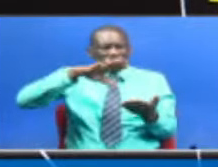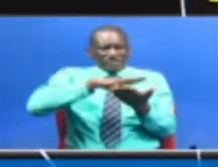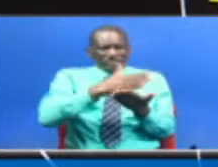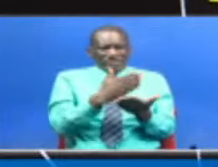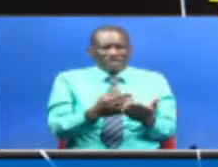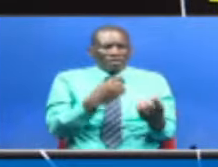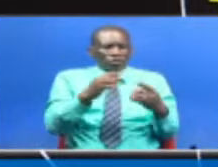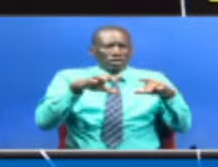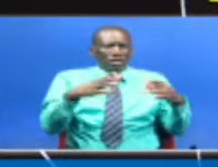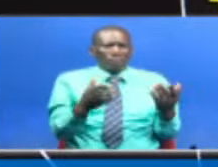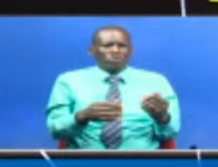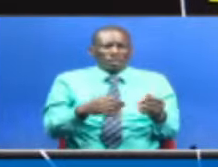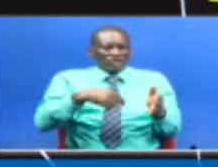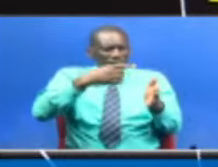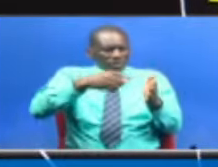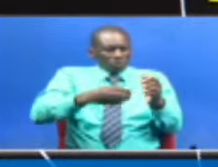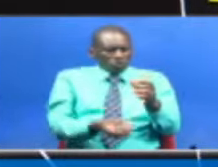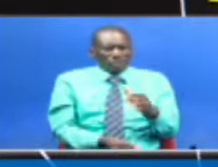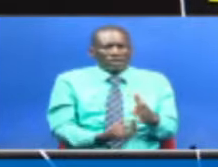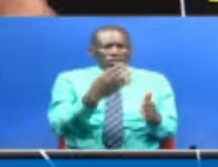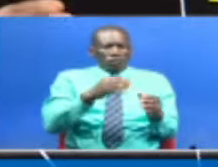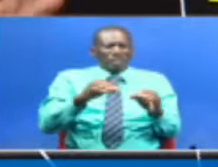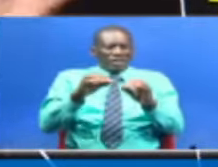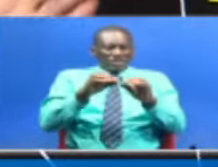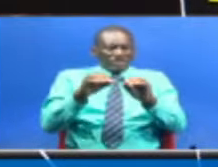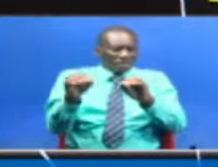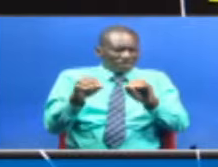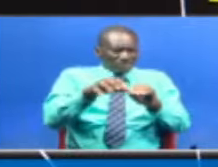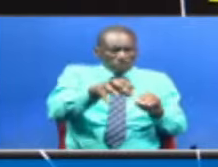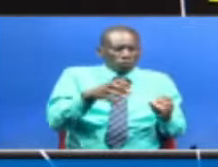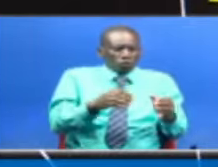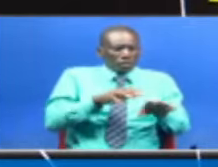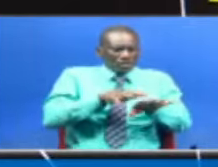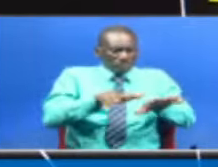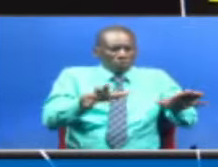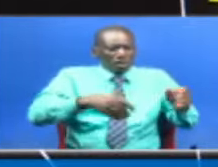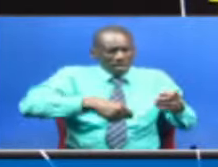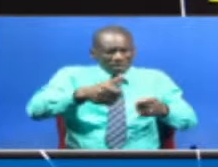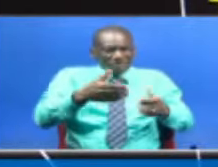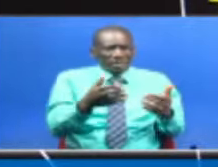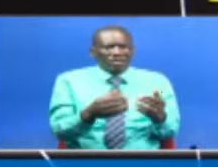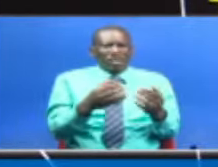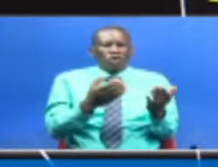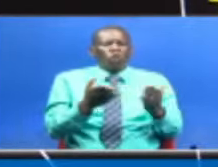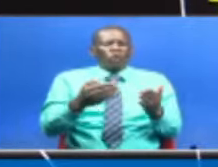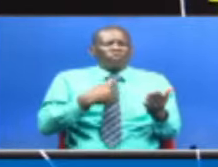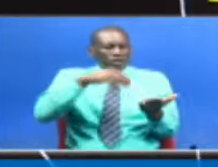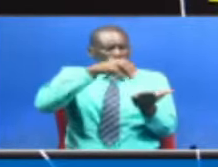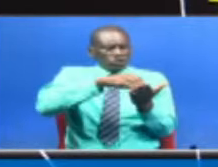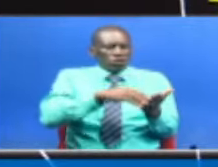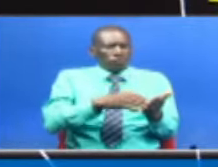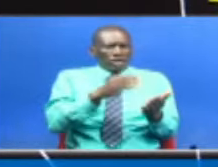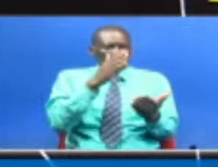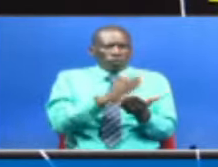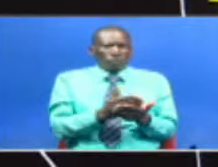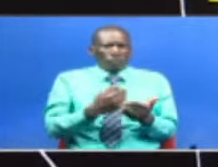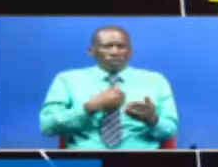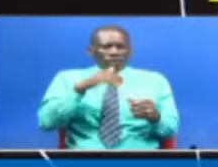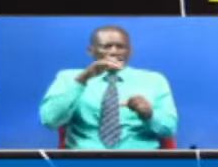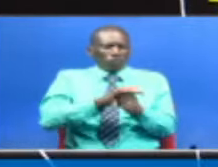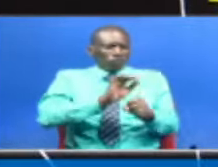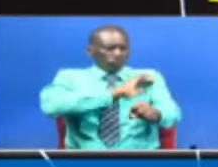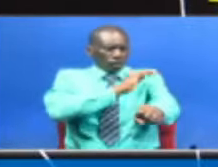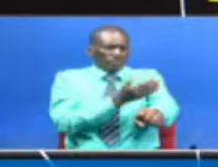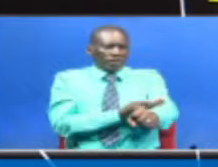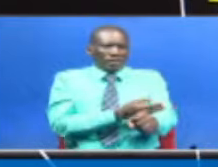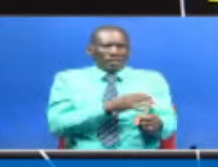talking about generation, transmission, distribution, and retail. Now, where we have a situation, and indeed we have a lot of capacity, and